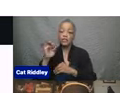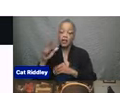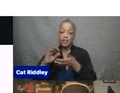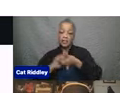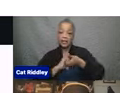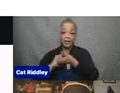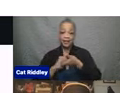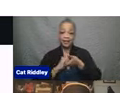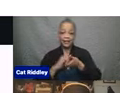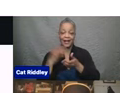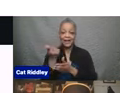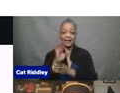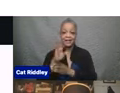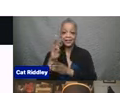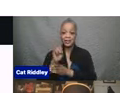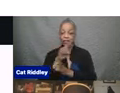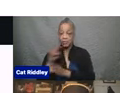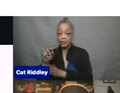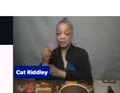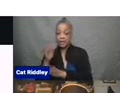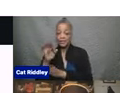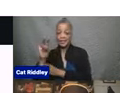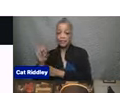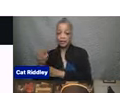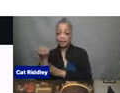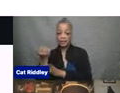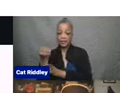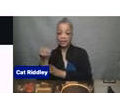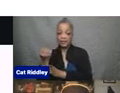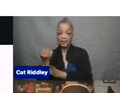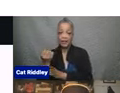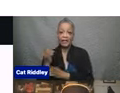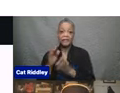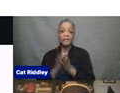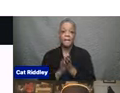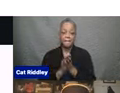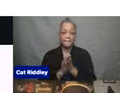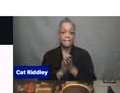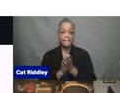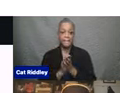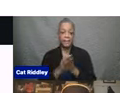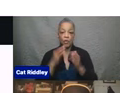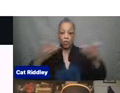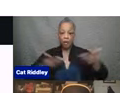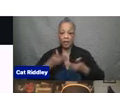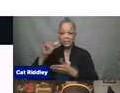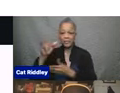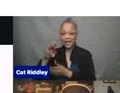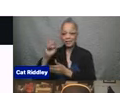1960s and 70s. That's recently come out of Melville Press. We can welcome